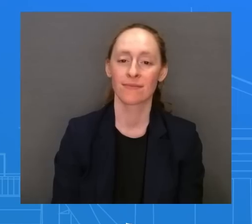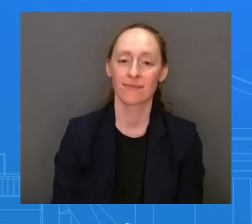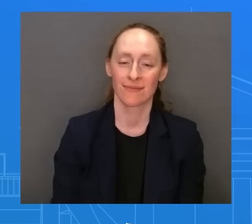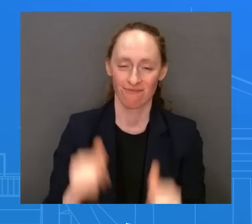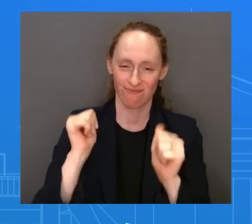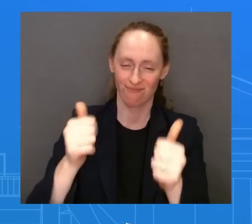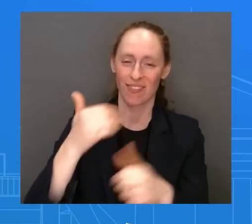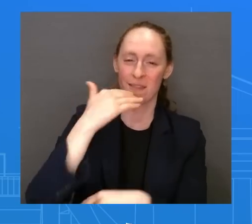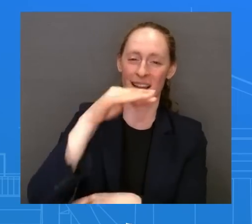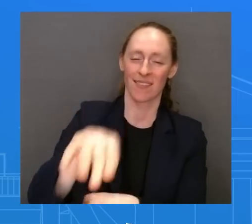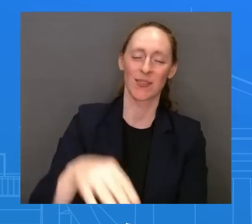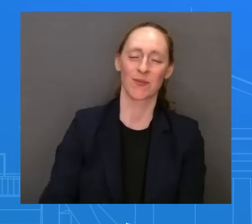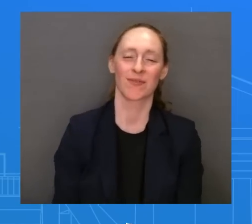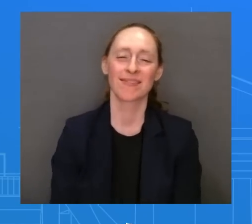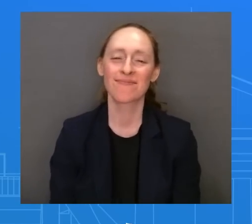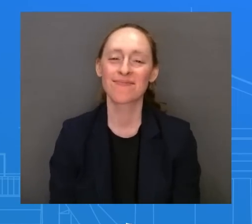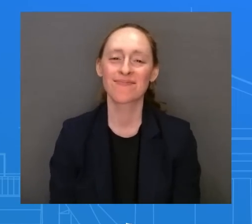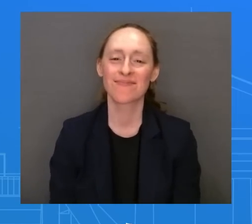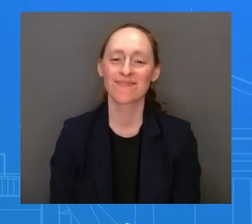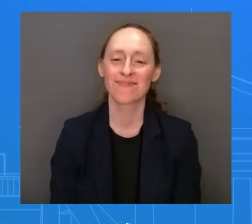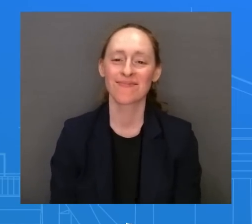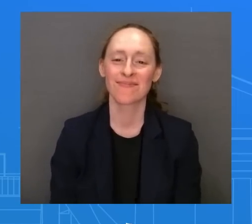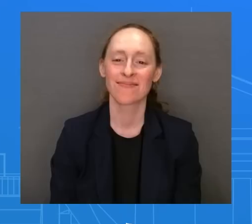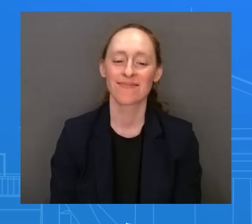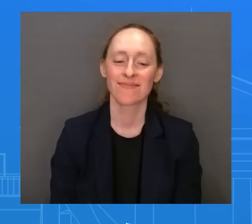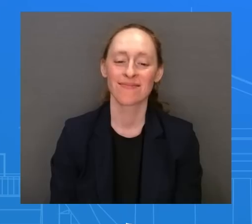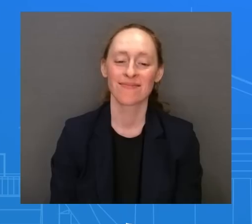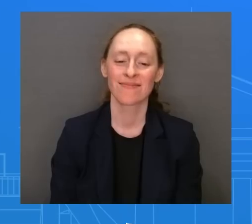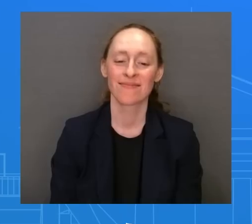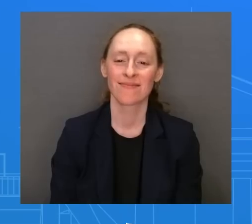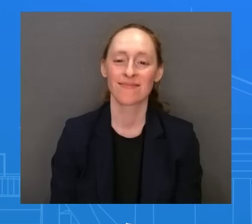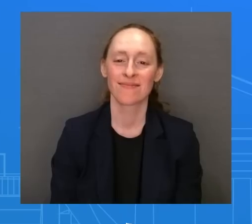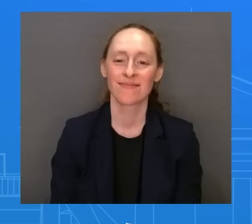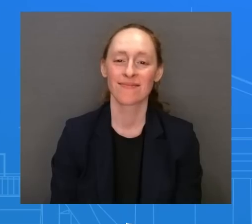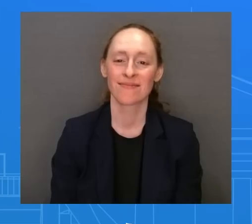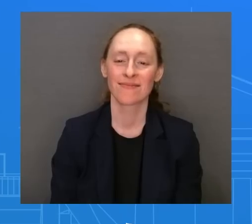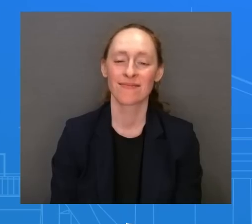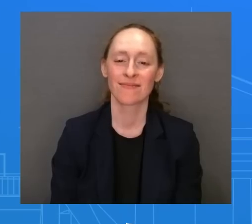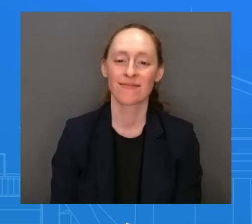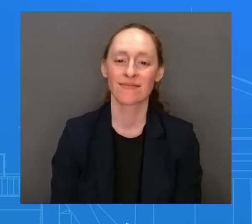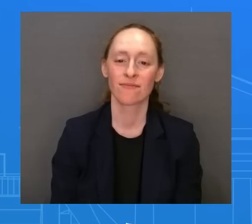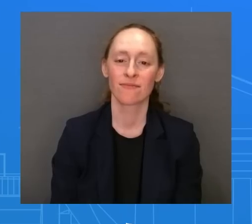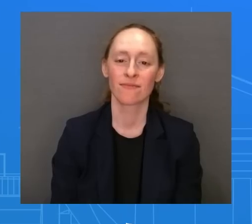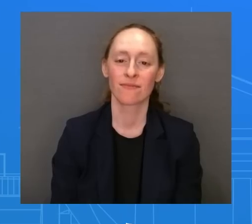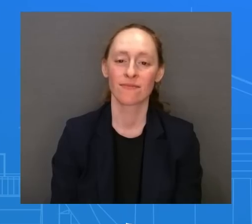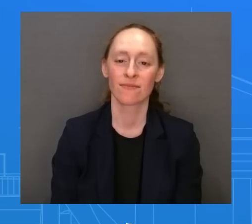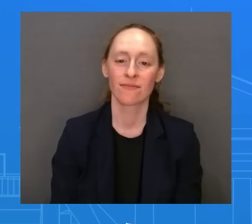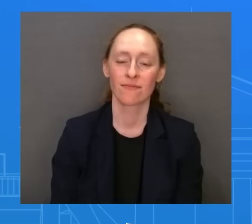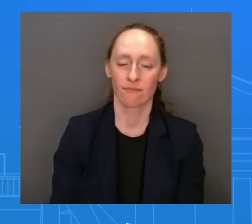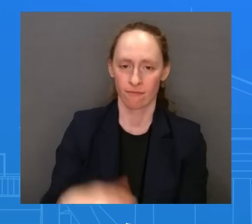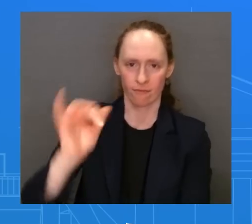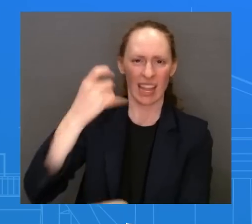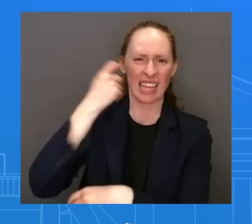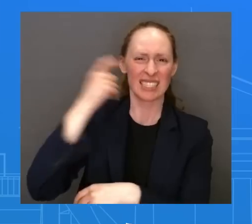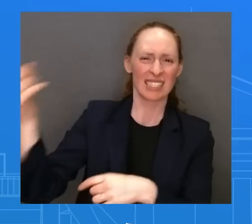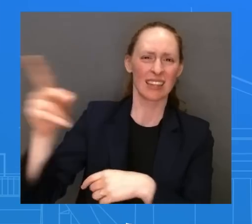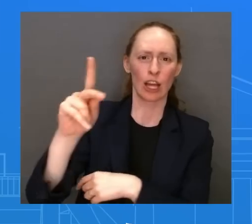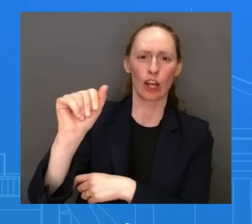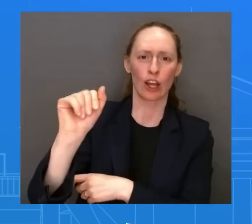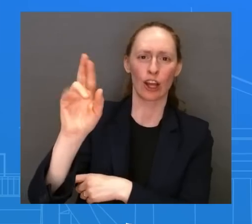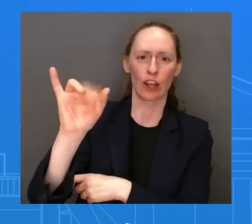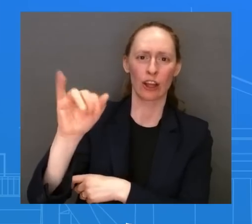so I want to start today by again updating you as green said on the administration's work to assess the withdrawal from Afghanistan